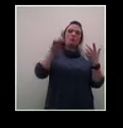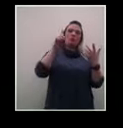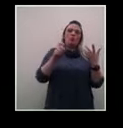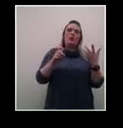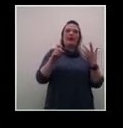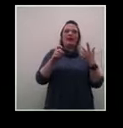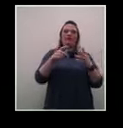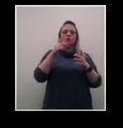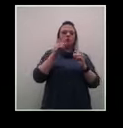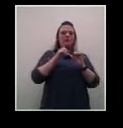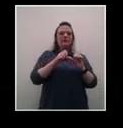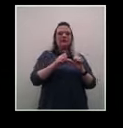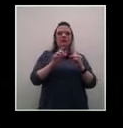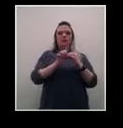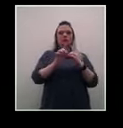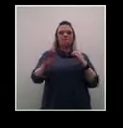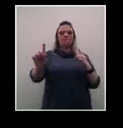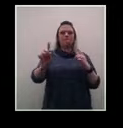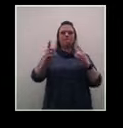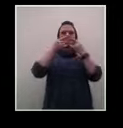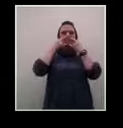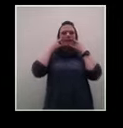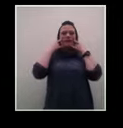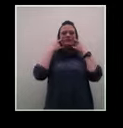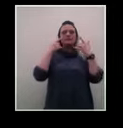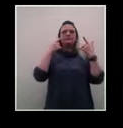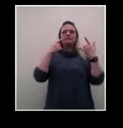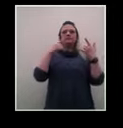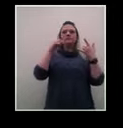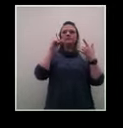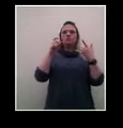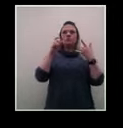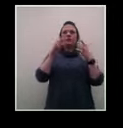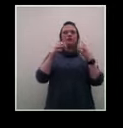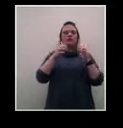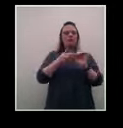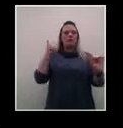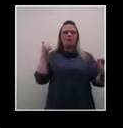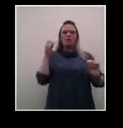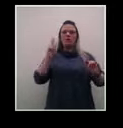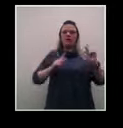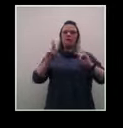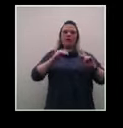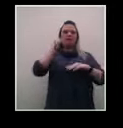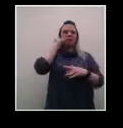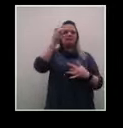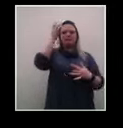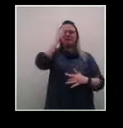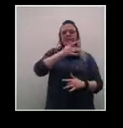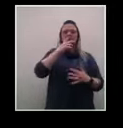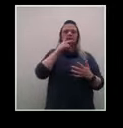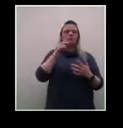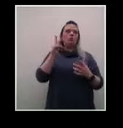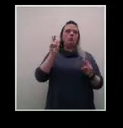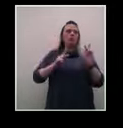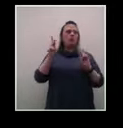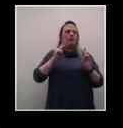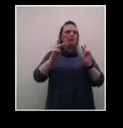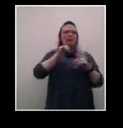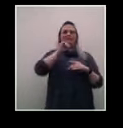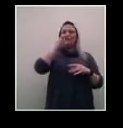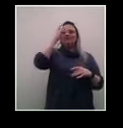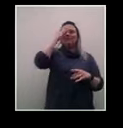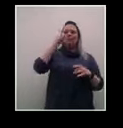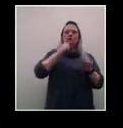persist with wearing masks, we have to persist with staying away from people that are sick. So people that are sick, they have to stay away from